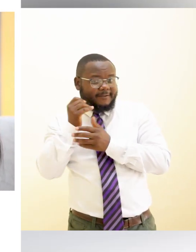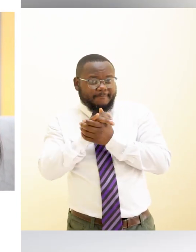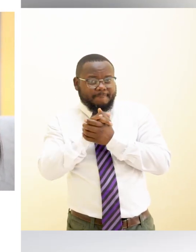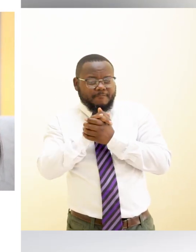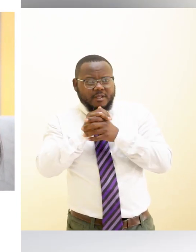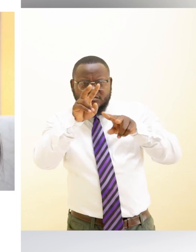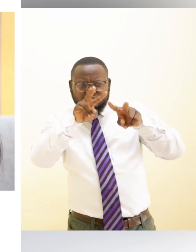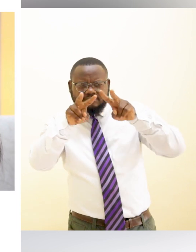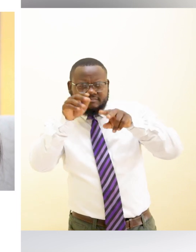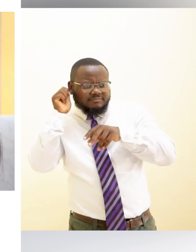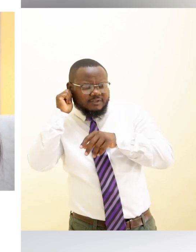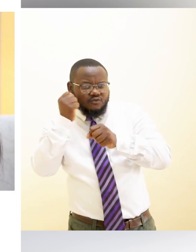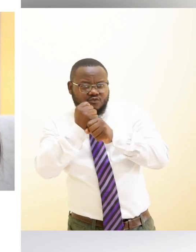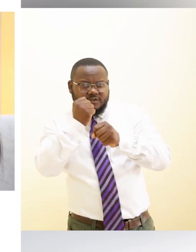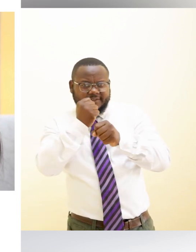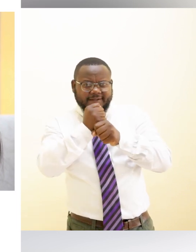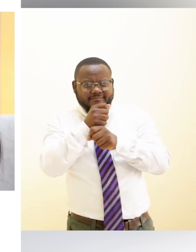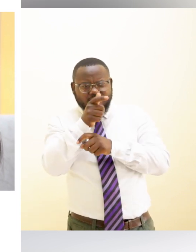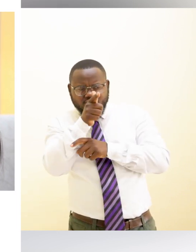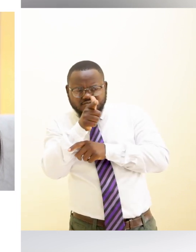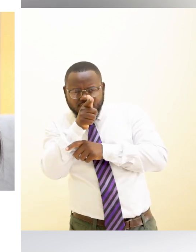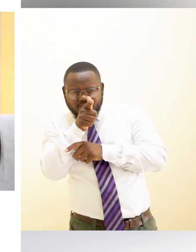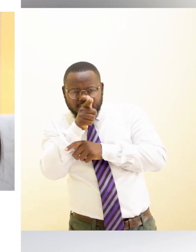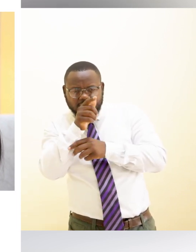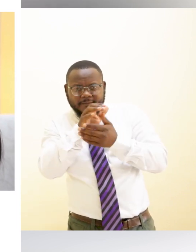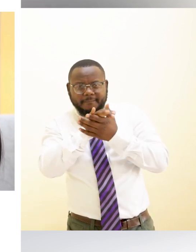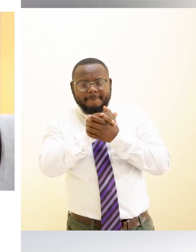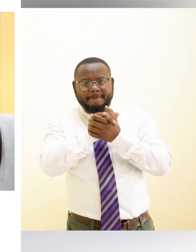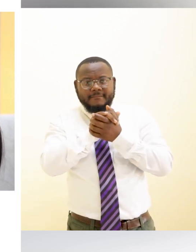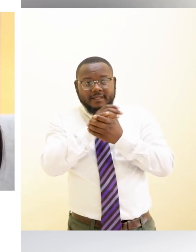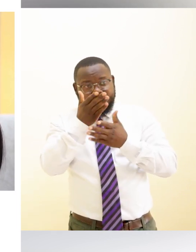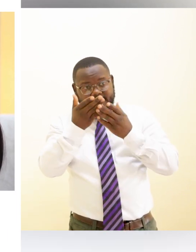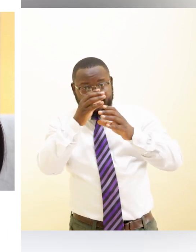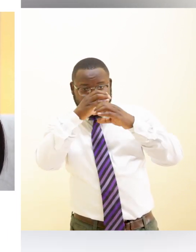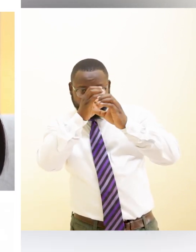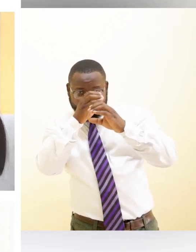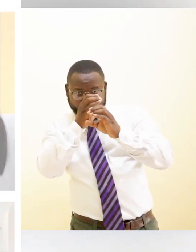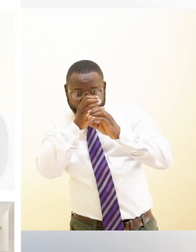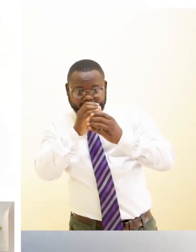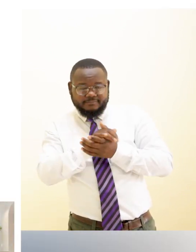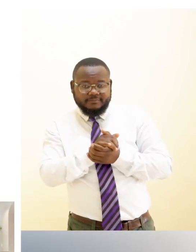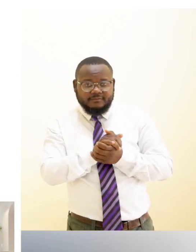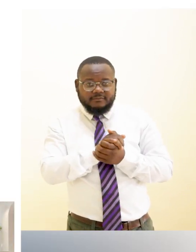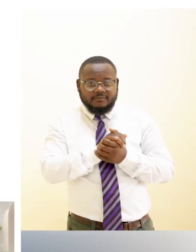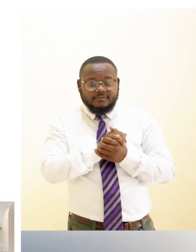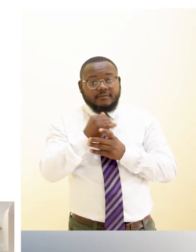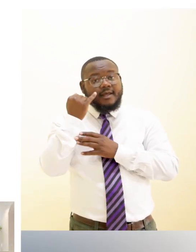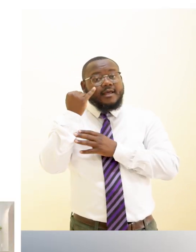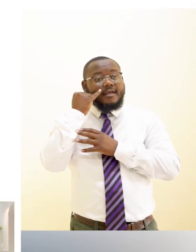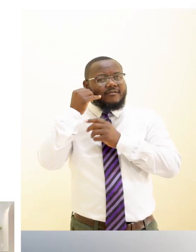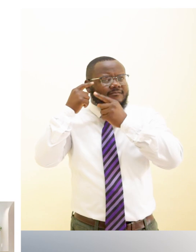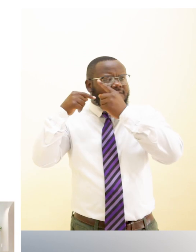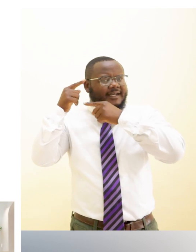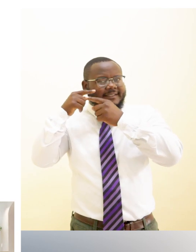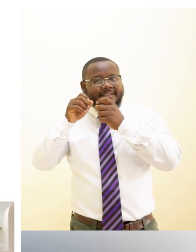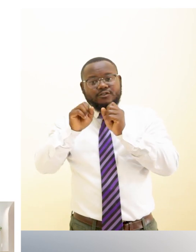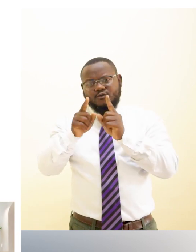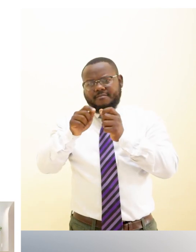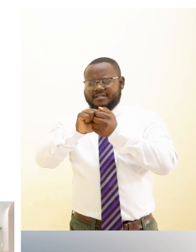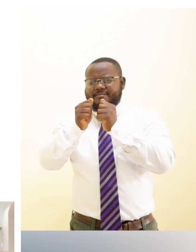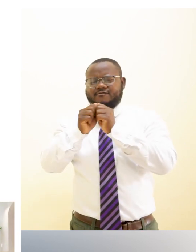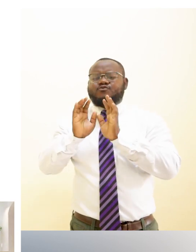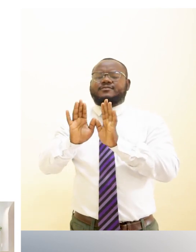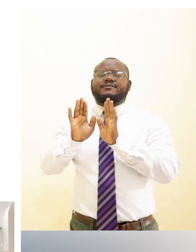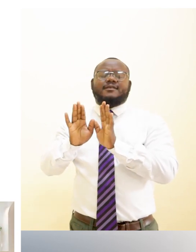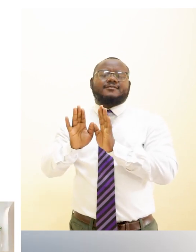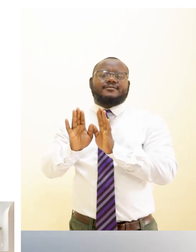the ear using equipment such as otoendoscopes or microscopes. If earwax isn't causing symptoms,